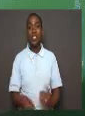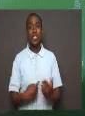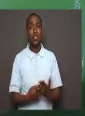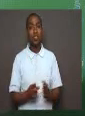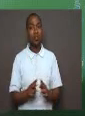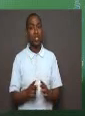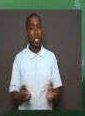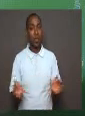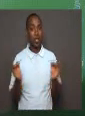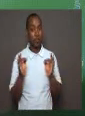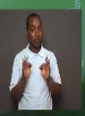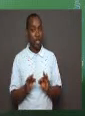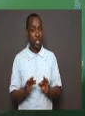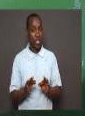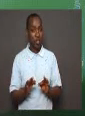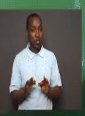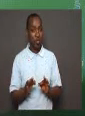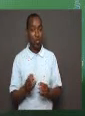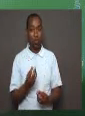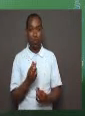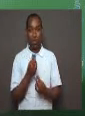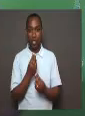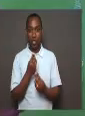to include iron in your diet.